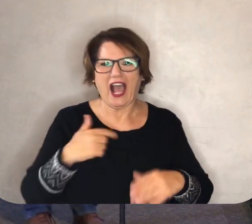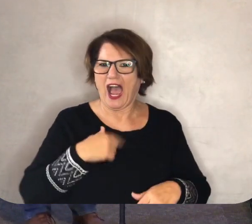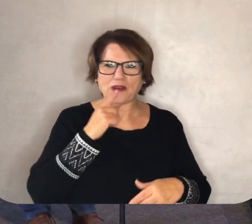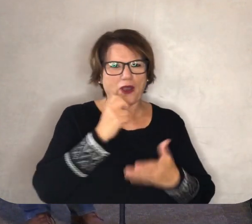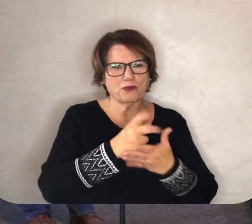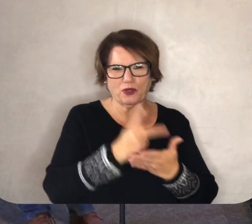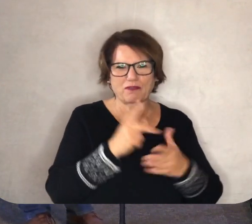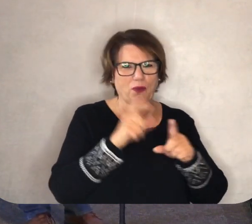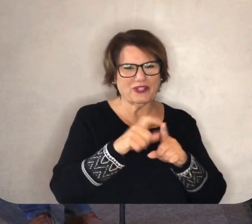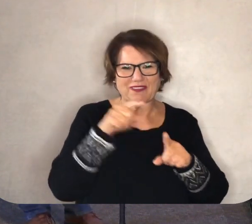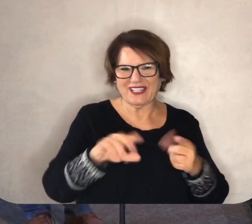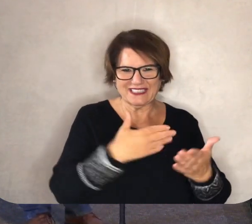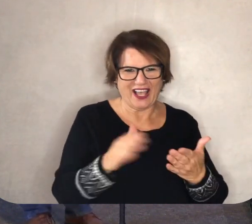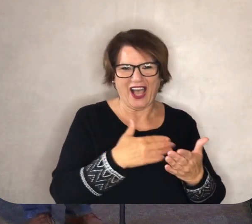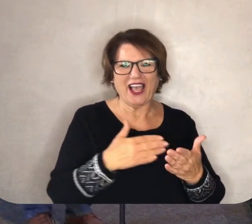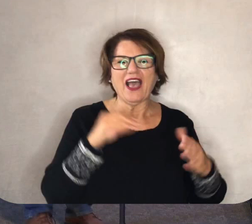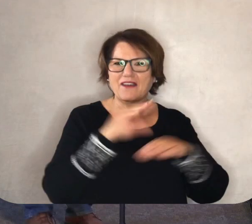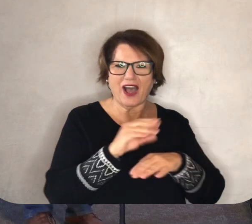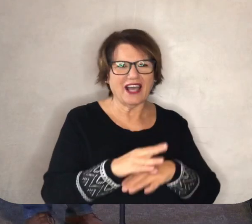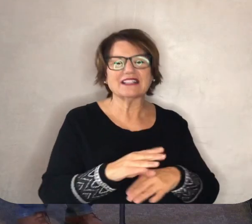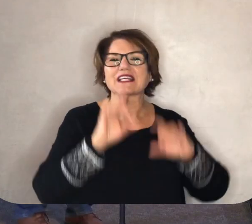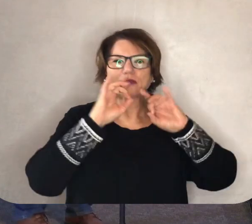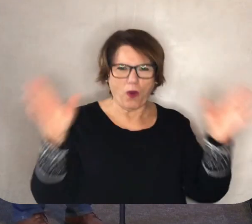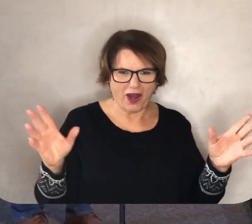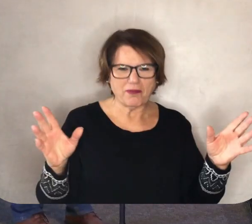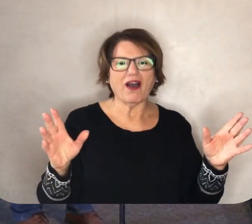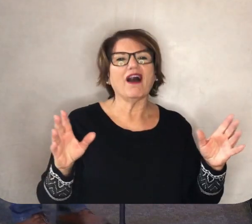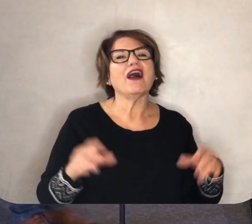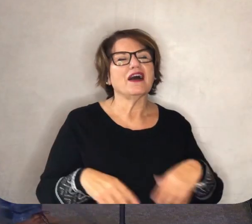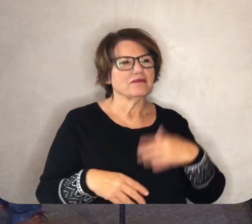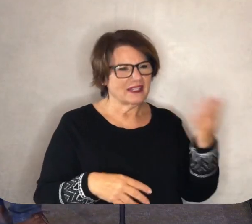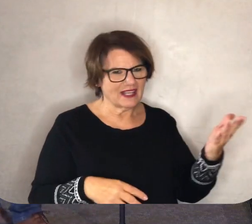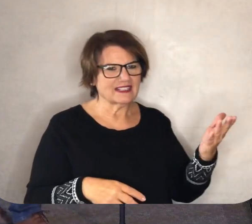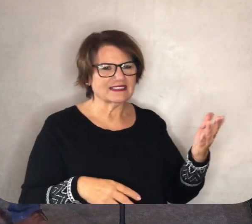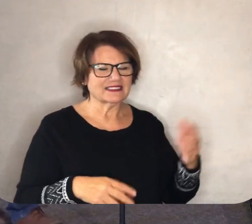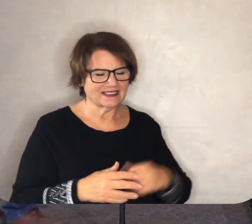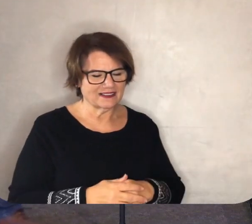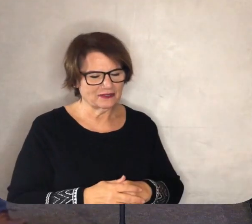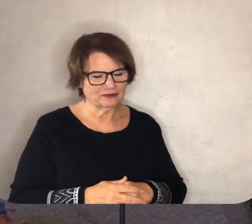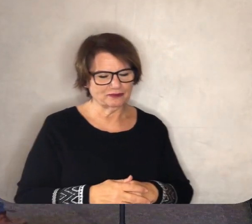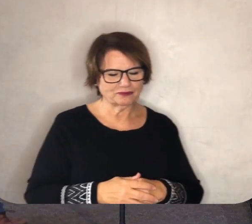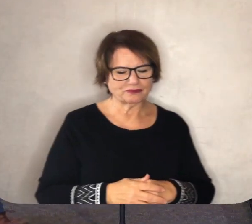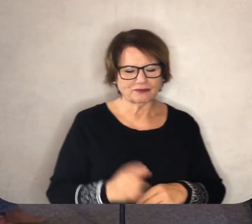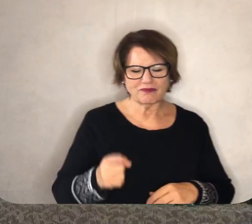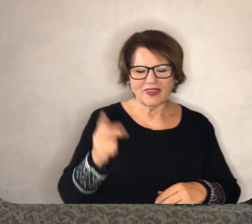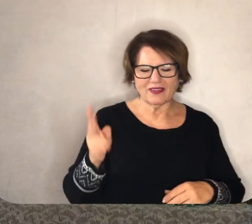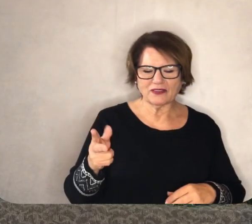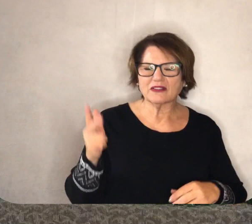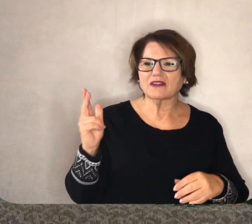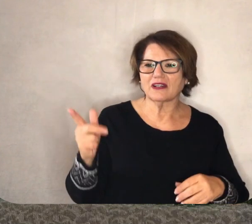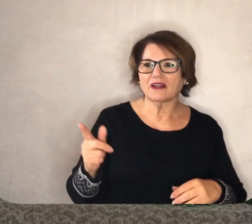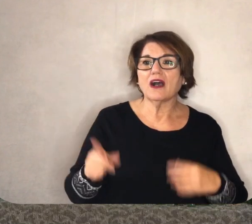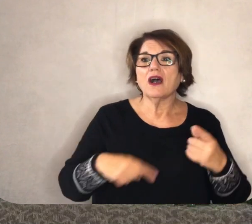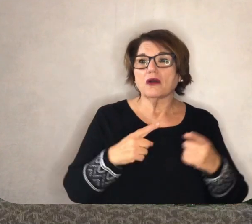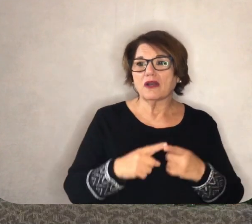either. The advice is terrible. Take it away. One, two, well, there's a